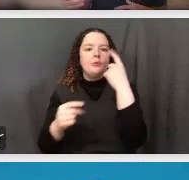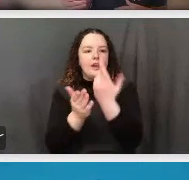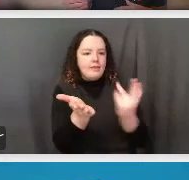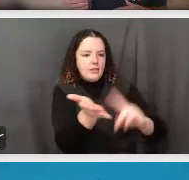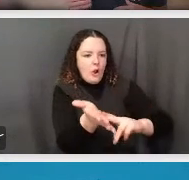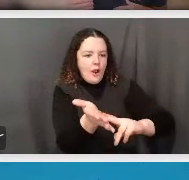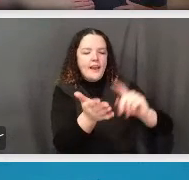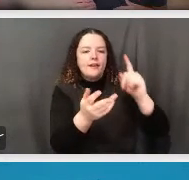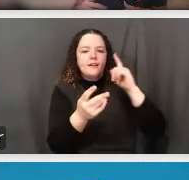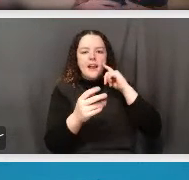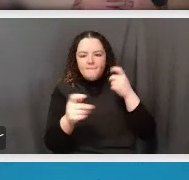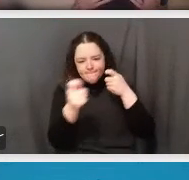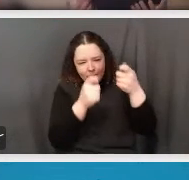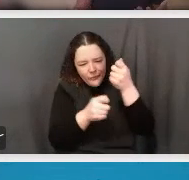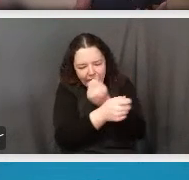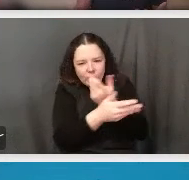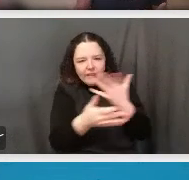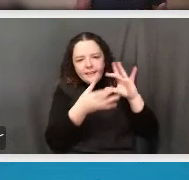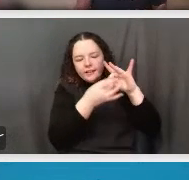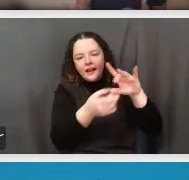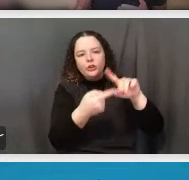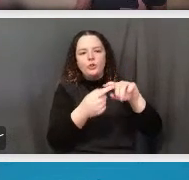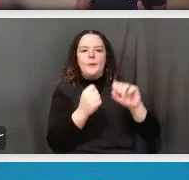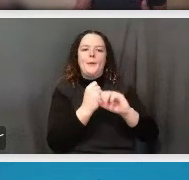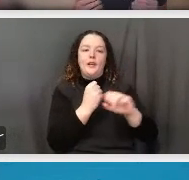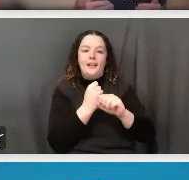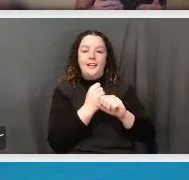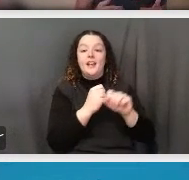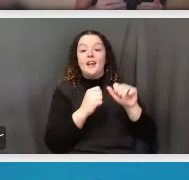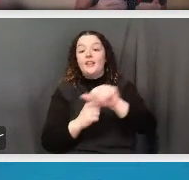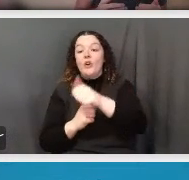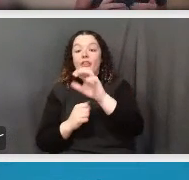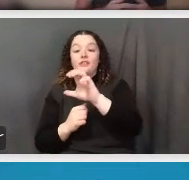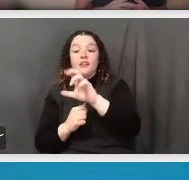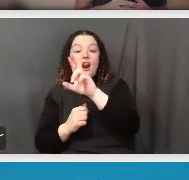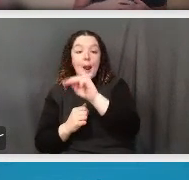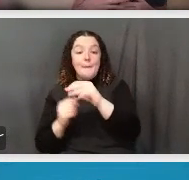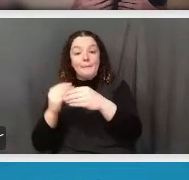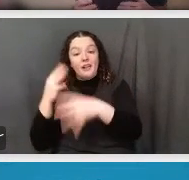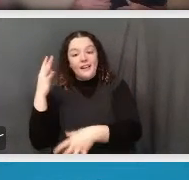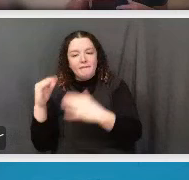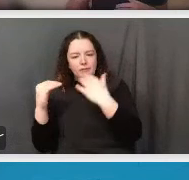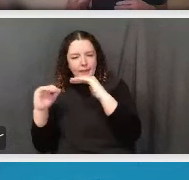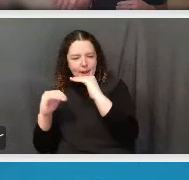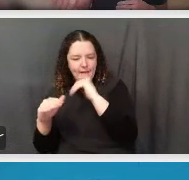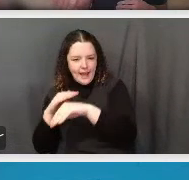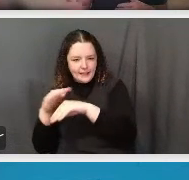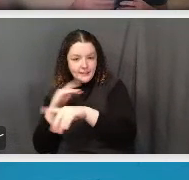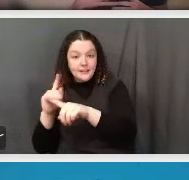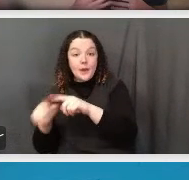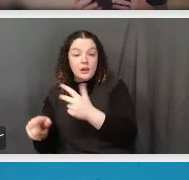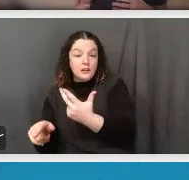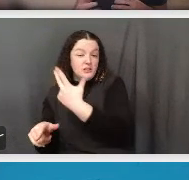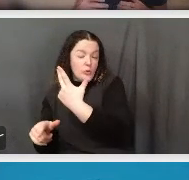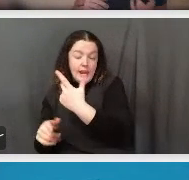the marketing section of Nutshell. You have limited access to the rest of the CRM for these specific seats. But you're able to just add their email in, and